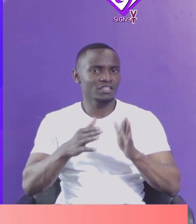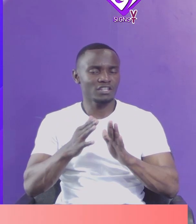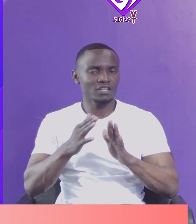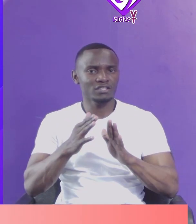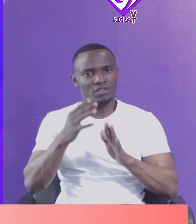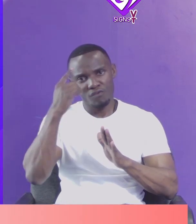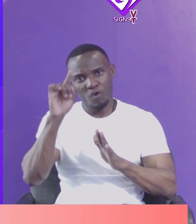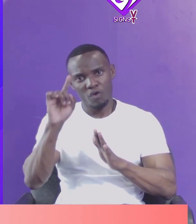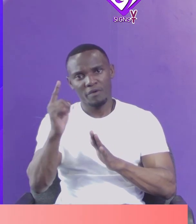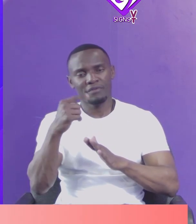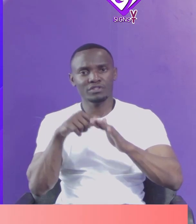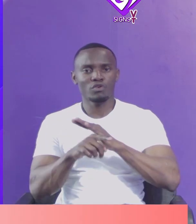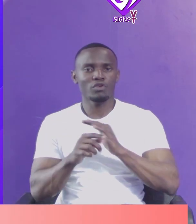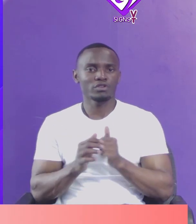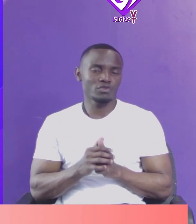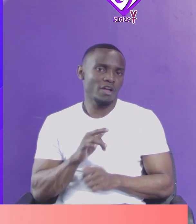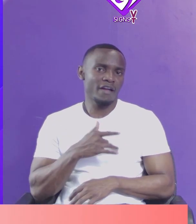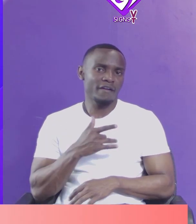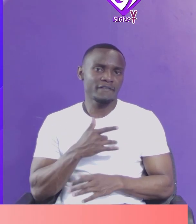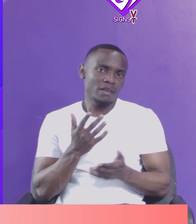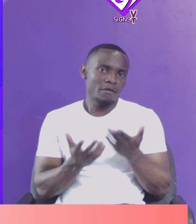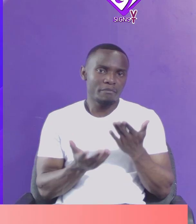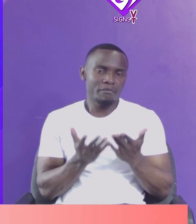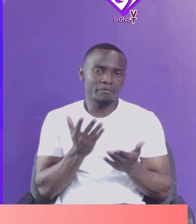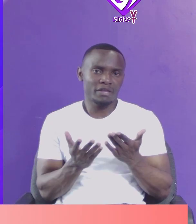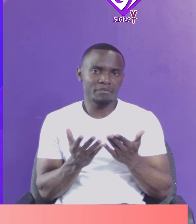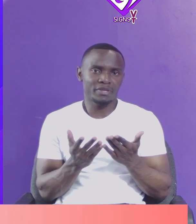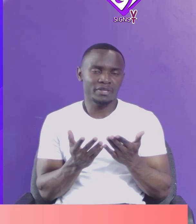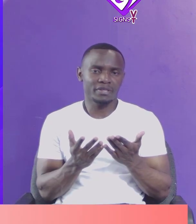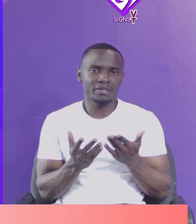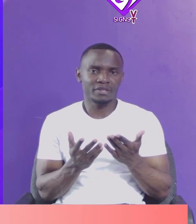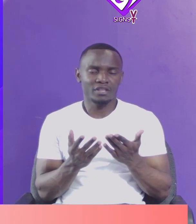goal. Yes. So I feel like maybe they can just work on the balance or